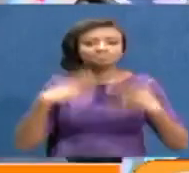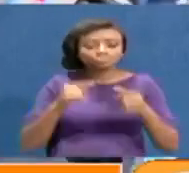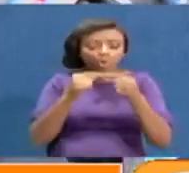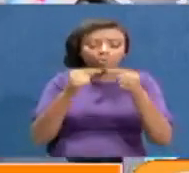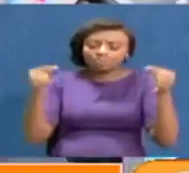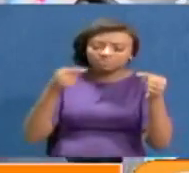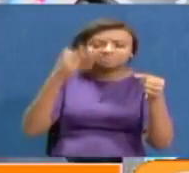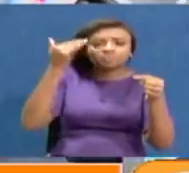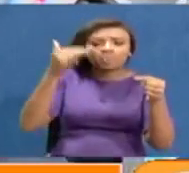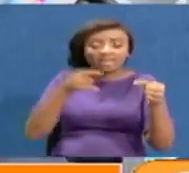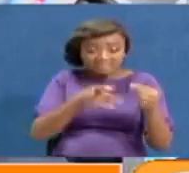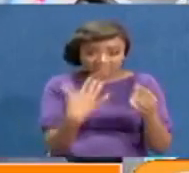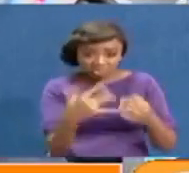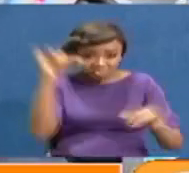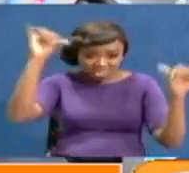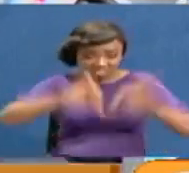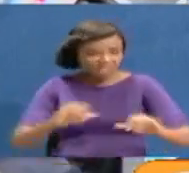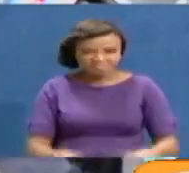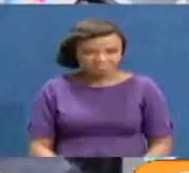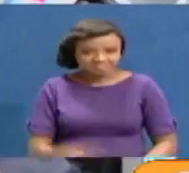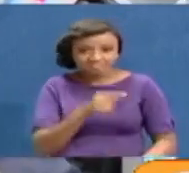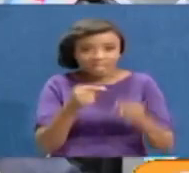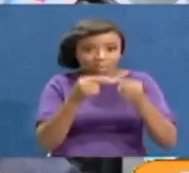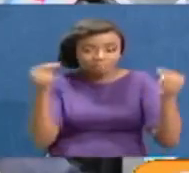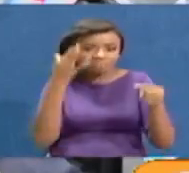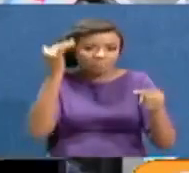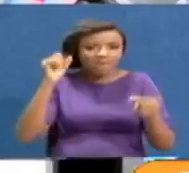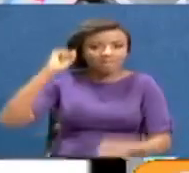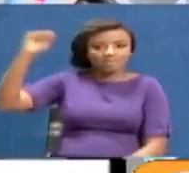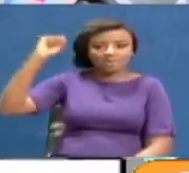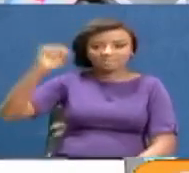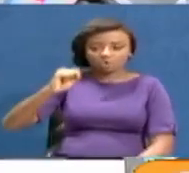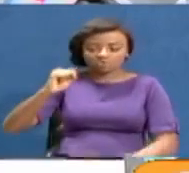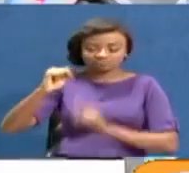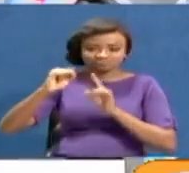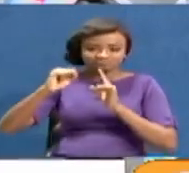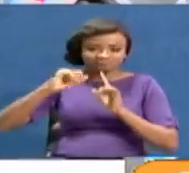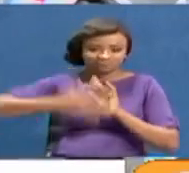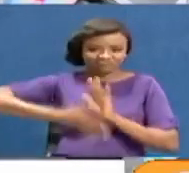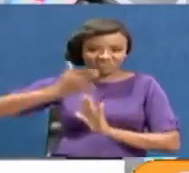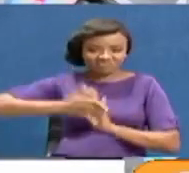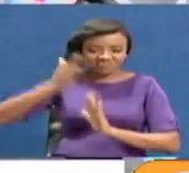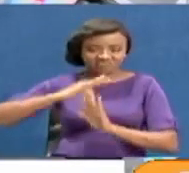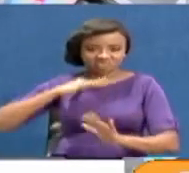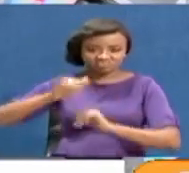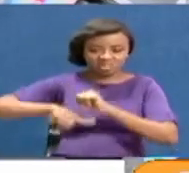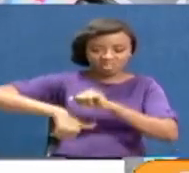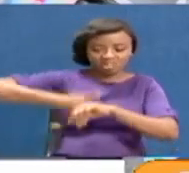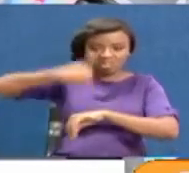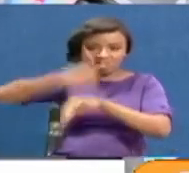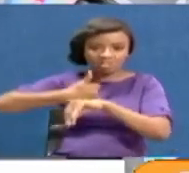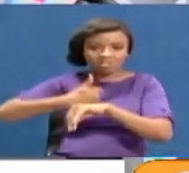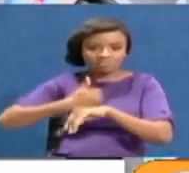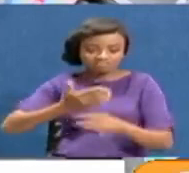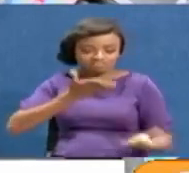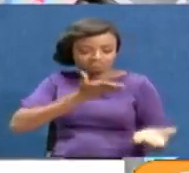opposing because the document is bad. They are opposing it for political expedience. Correct. Trying to weigh themselves against